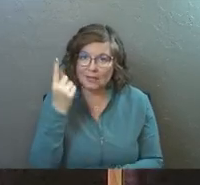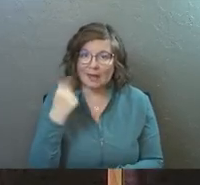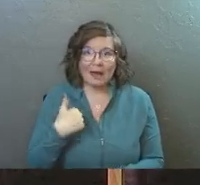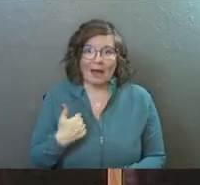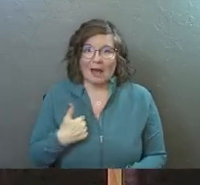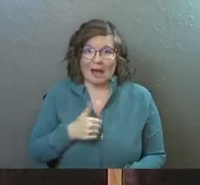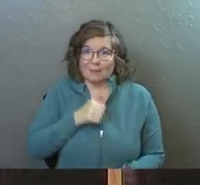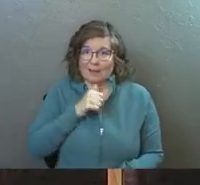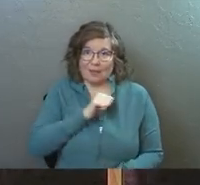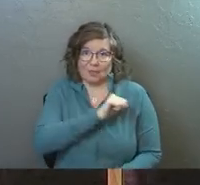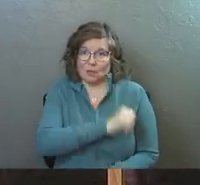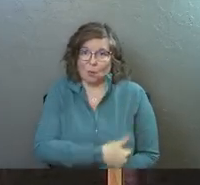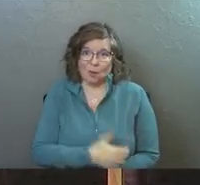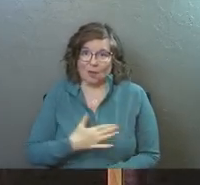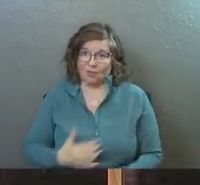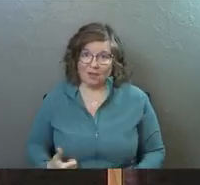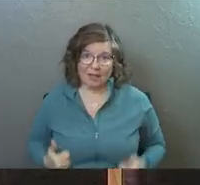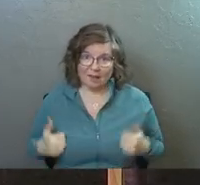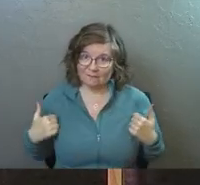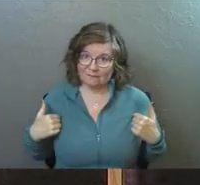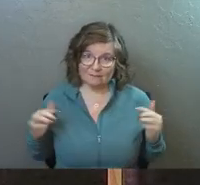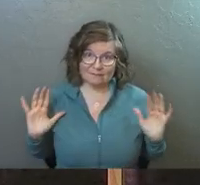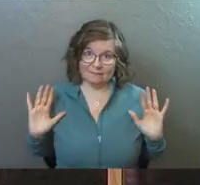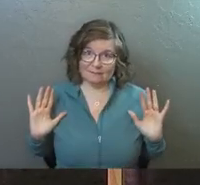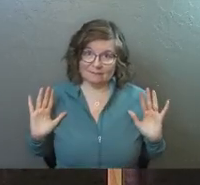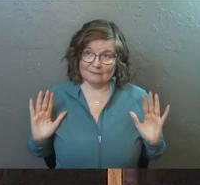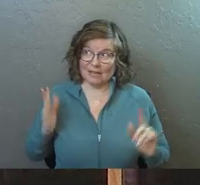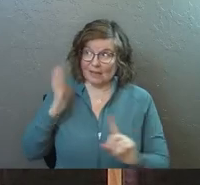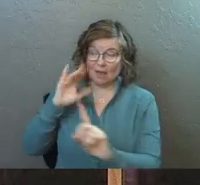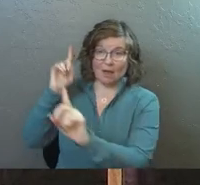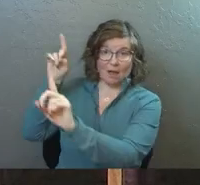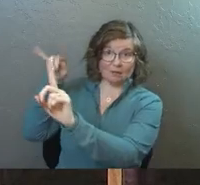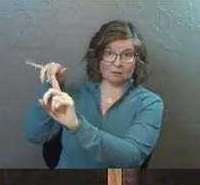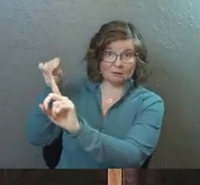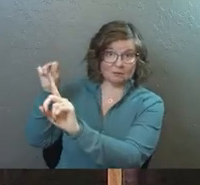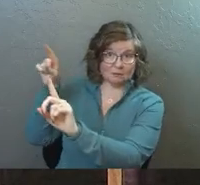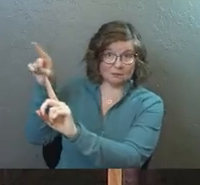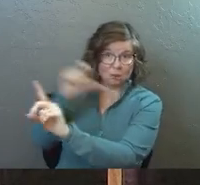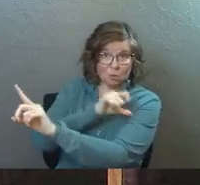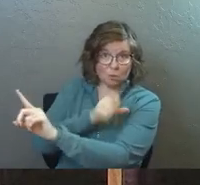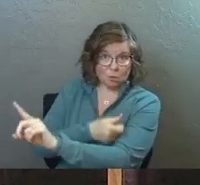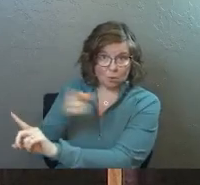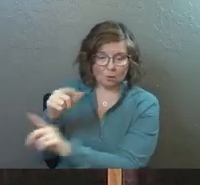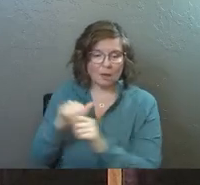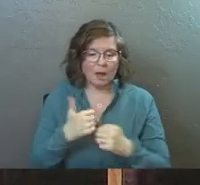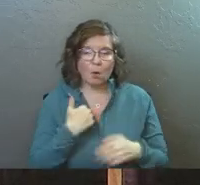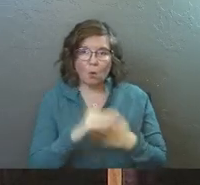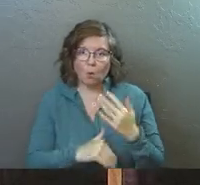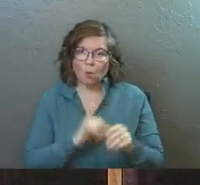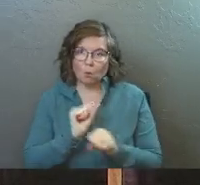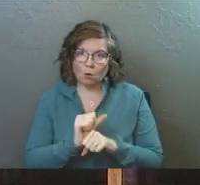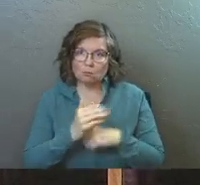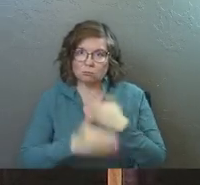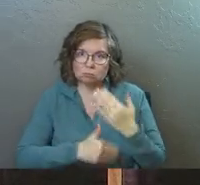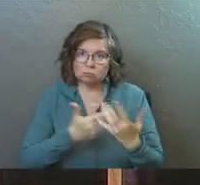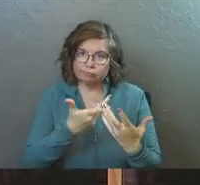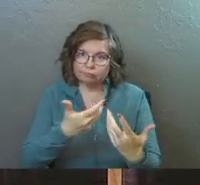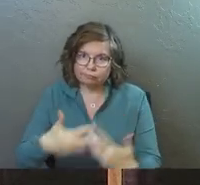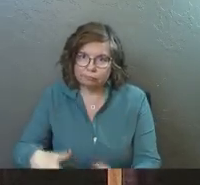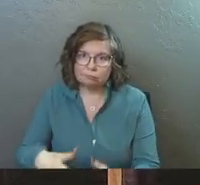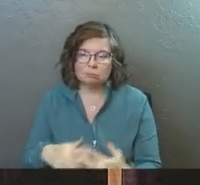understand I'm not the authority on their life. God is. And that's how this whole thing works.